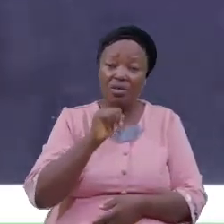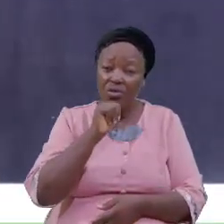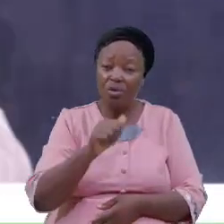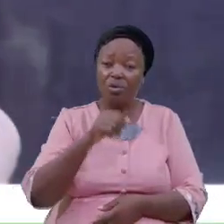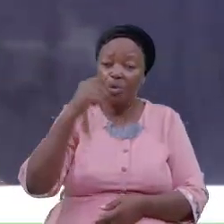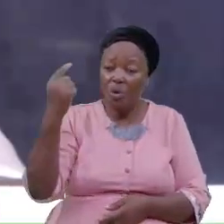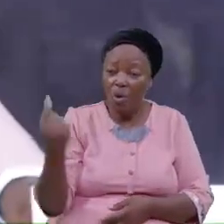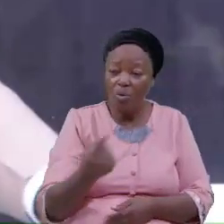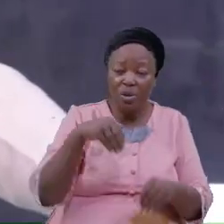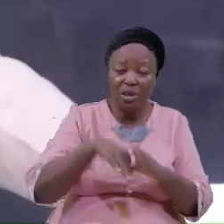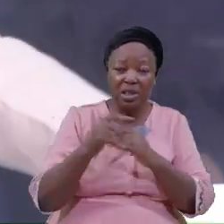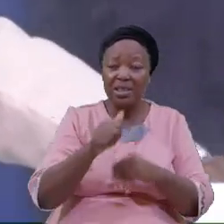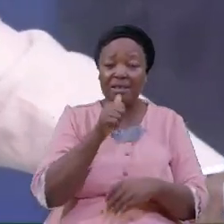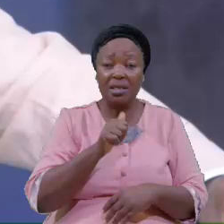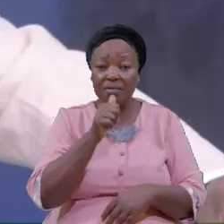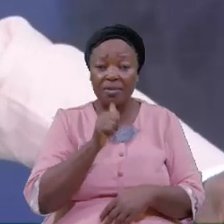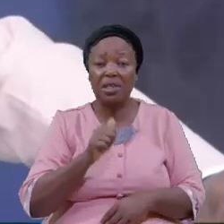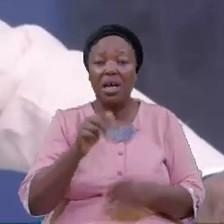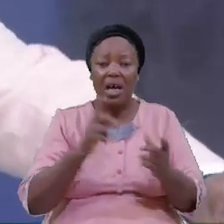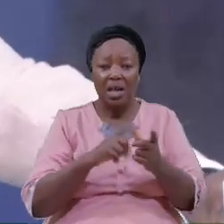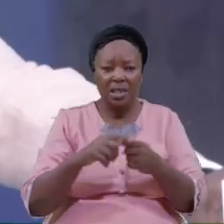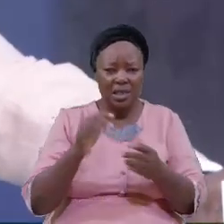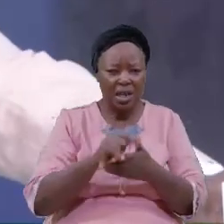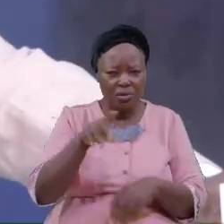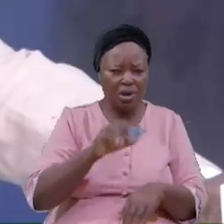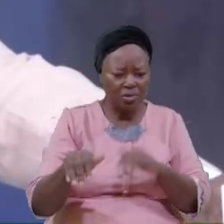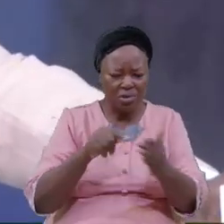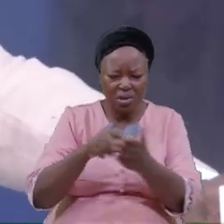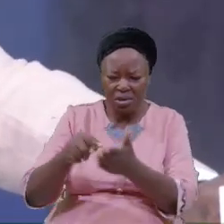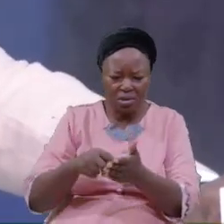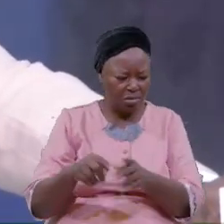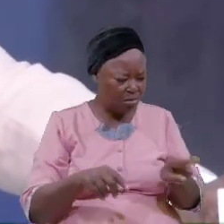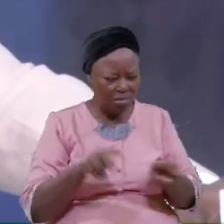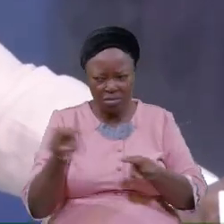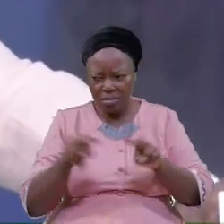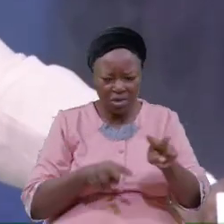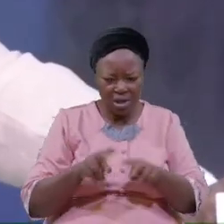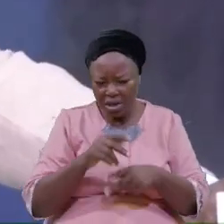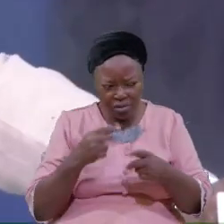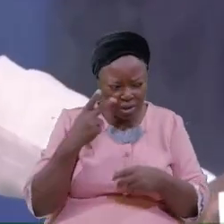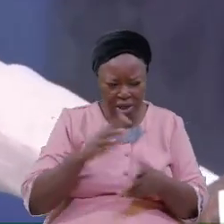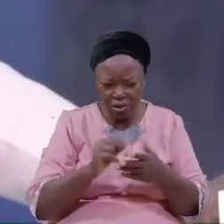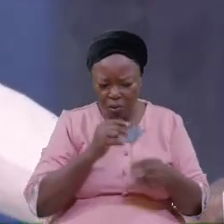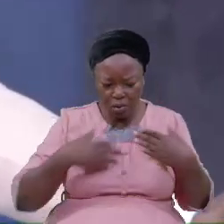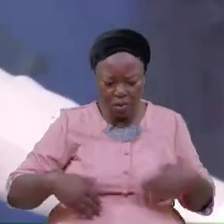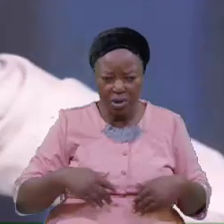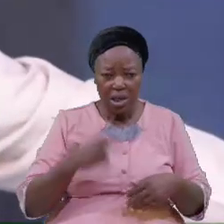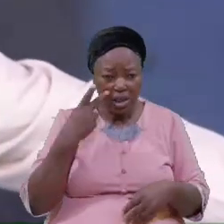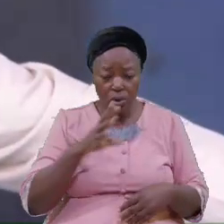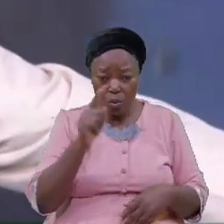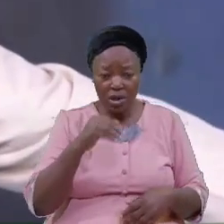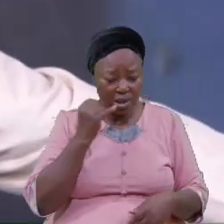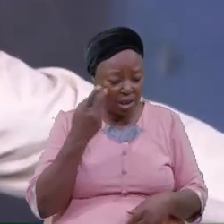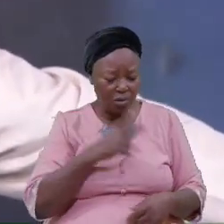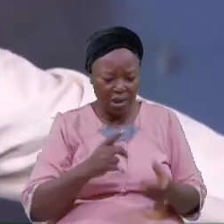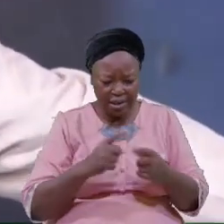secret, that you know you can do anything, you look here, you look there, and there's nobody around, and you can play the fool